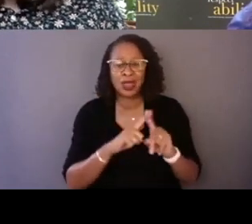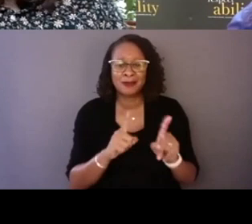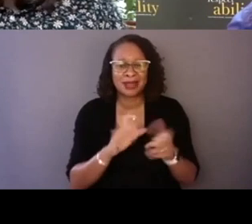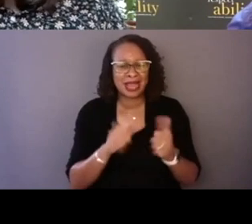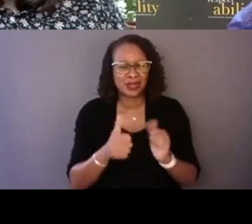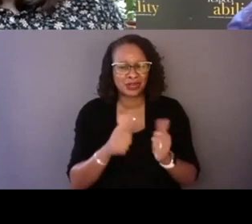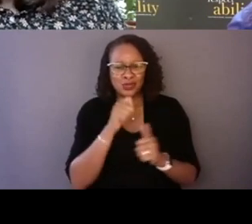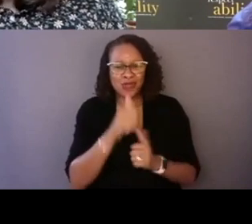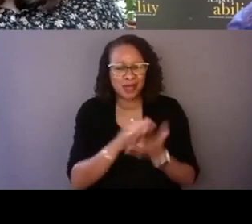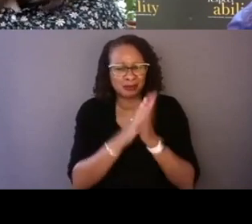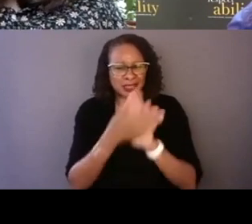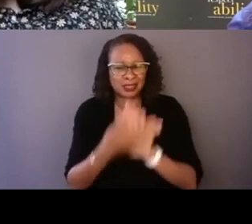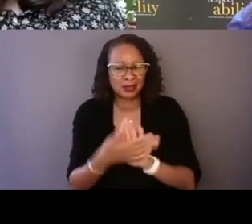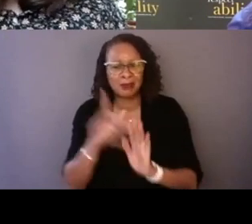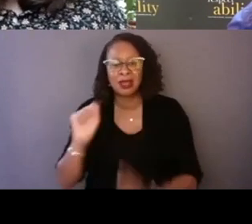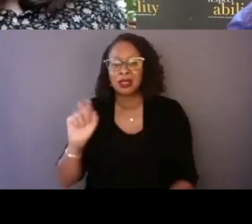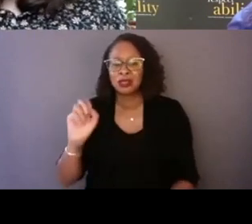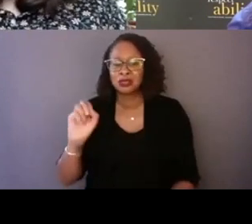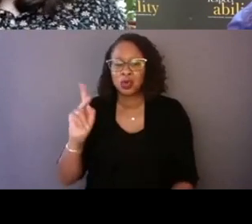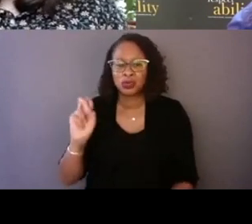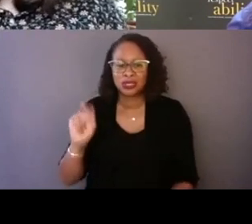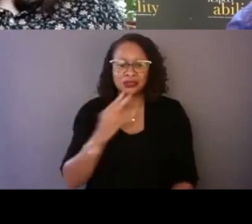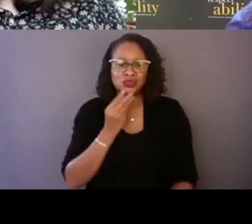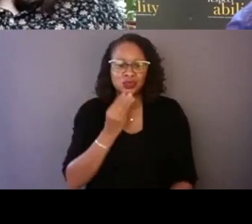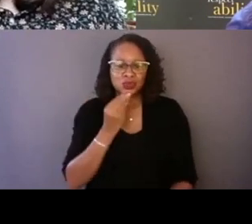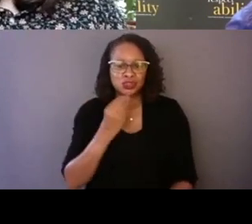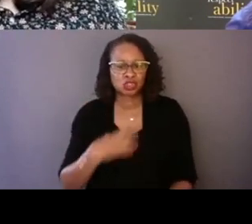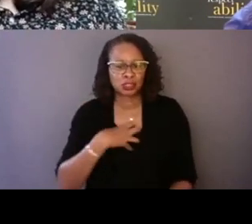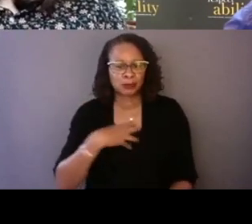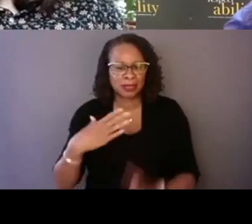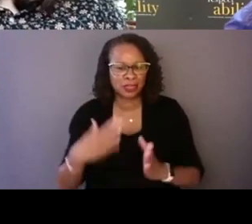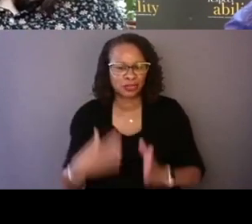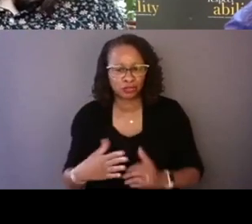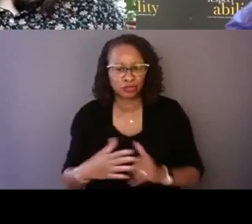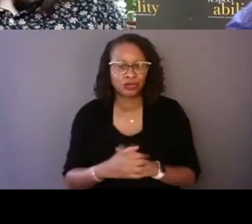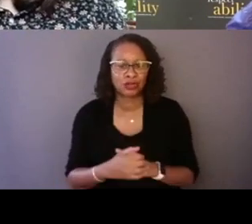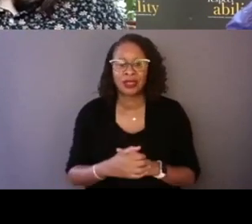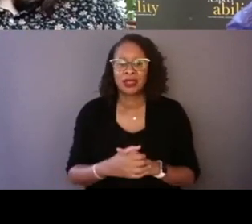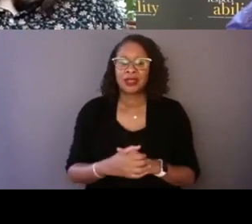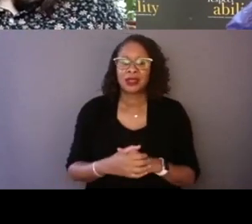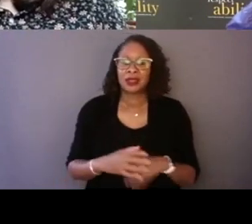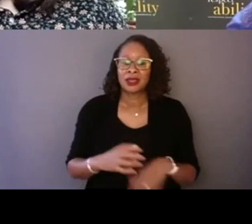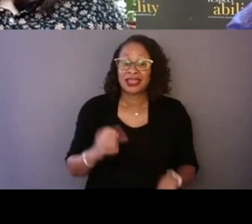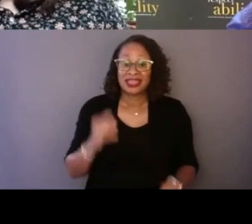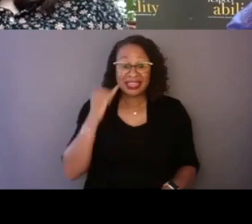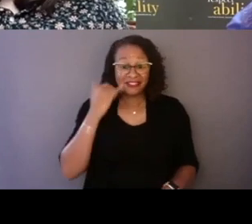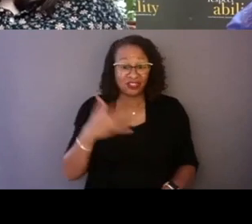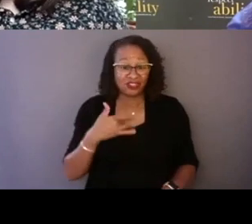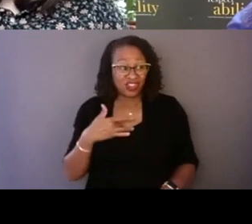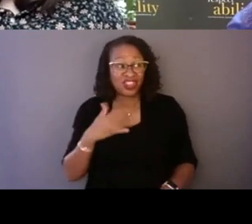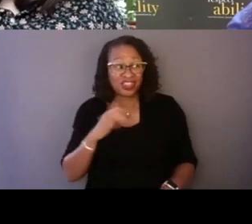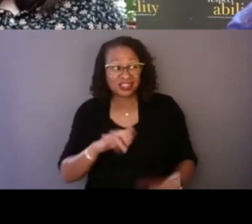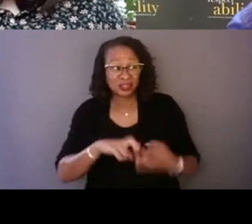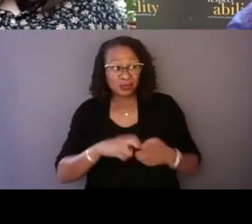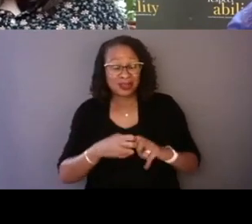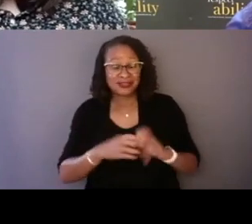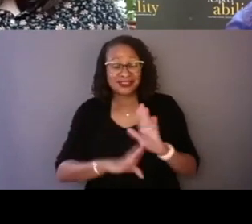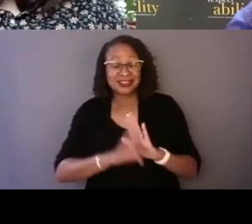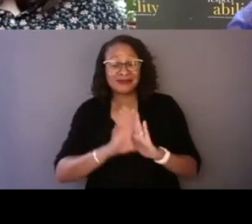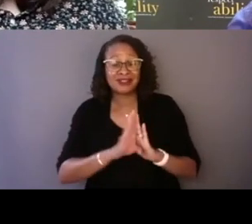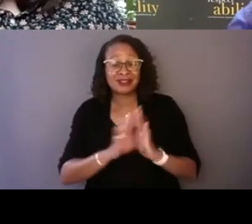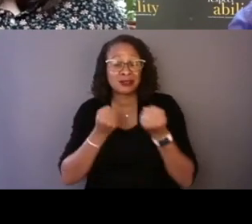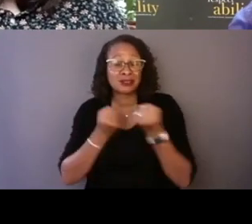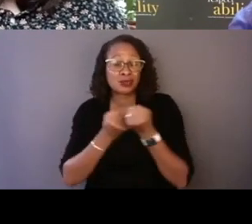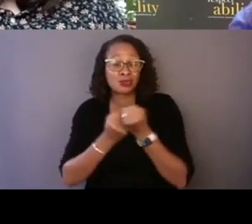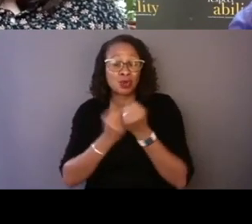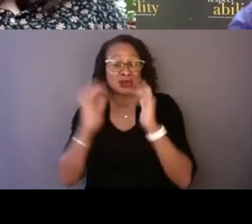the first thing you need to do if people feel like they're coping with that is develop a support network. I